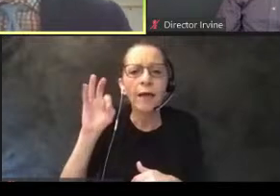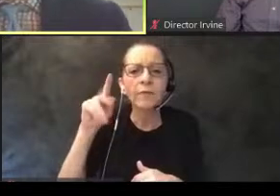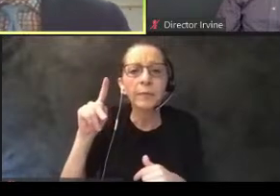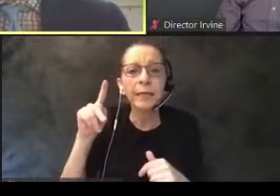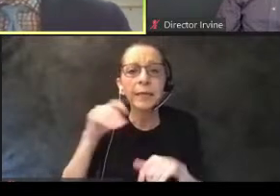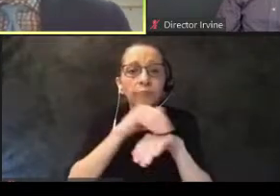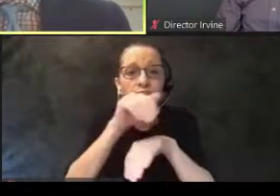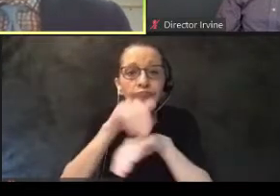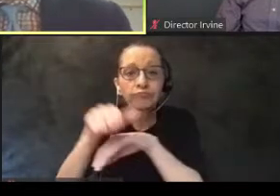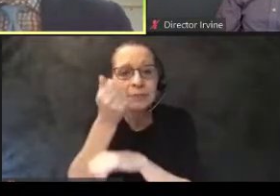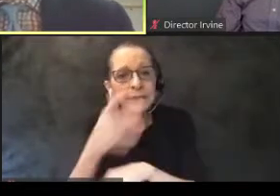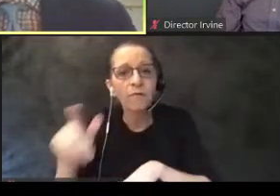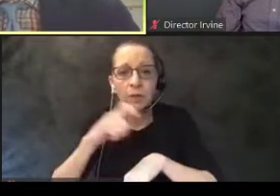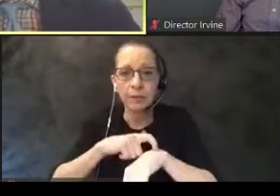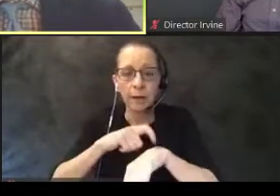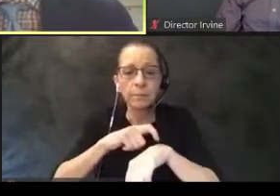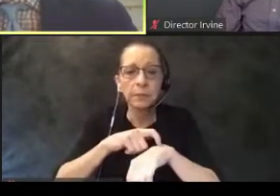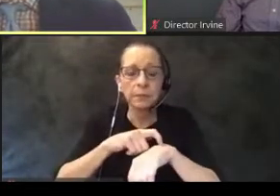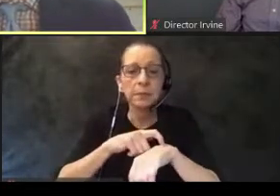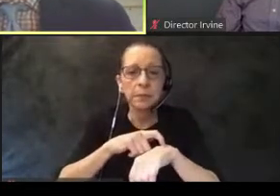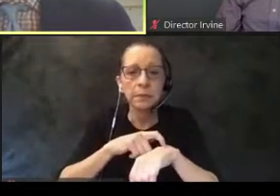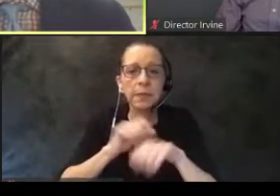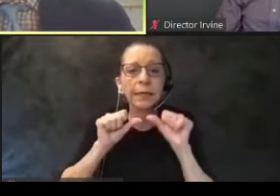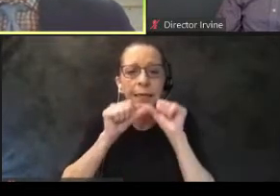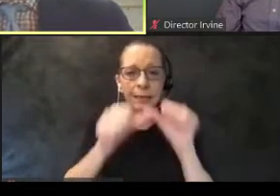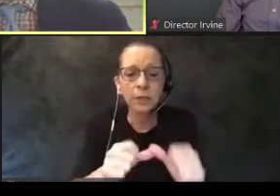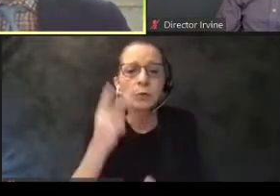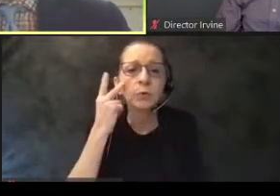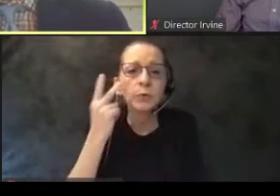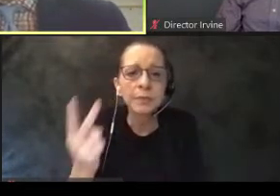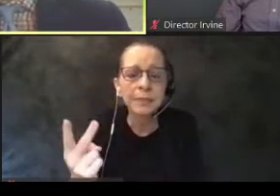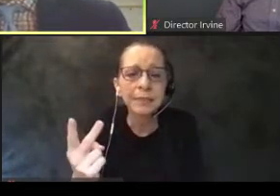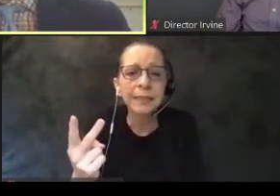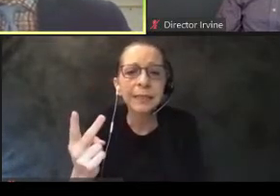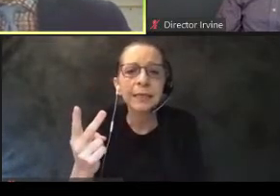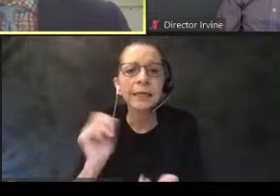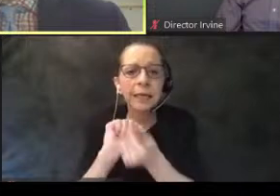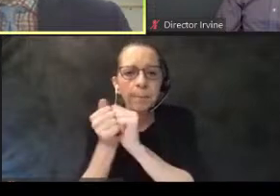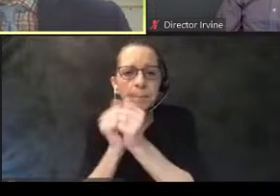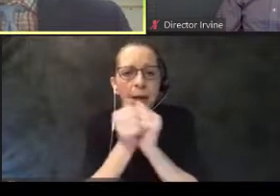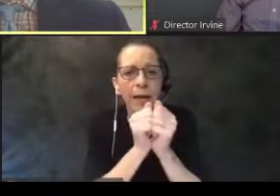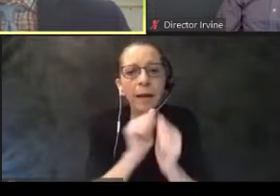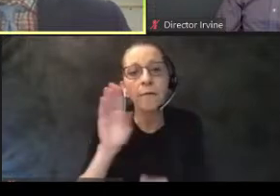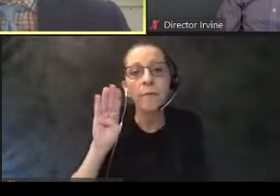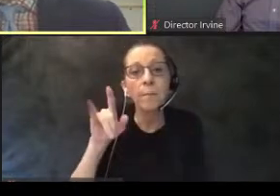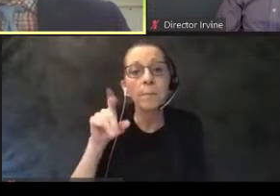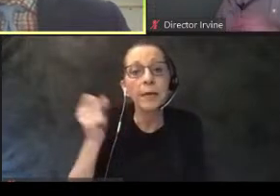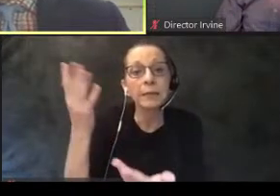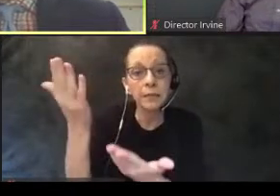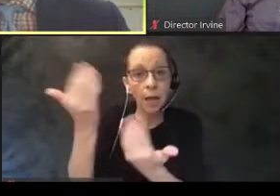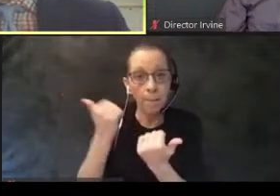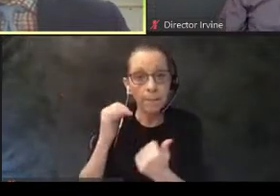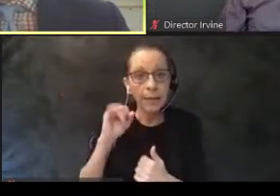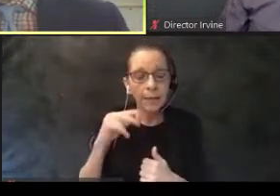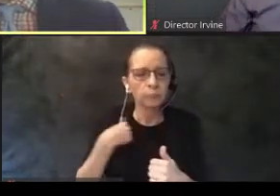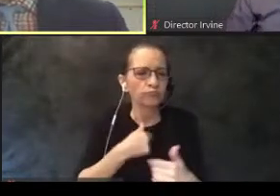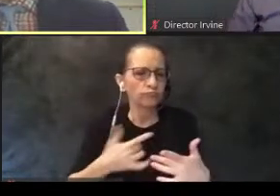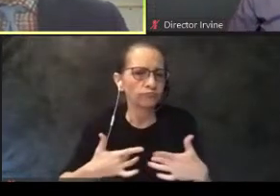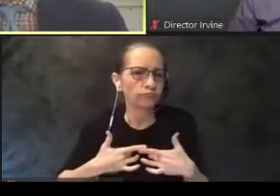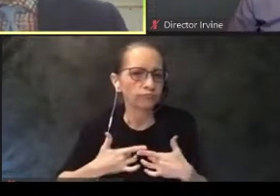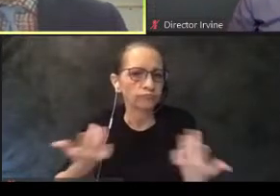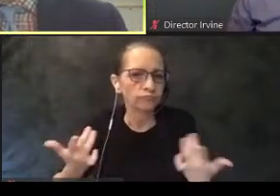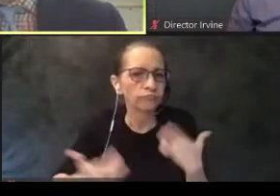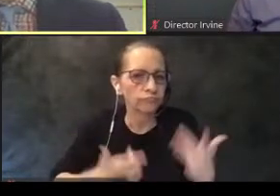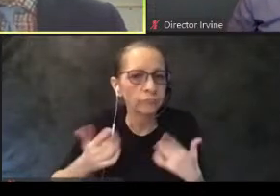times. You know, we continue to see, you know, competitive bids come in. We're very excited